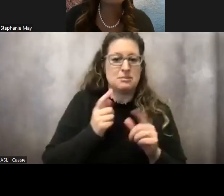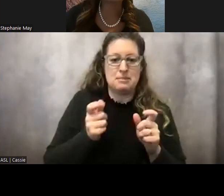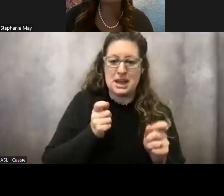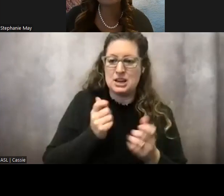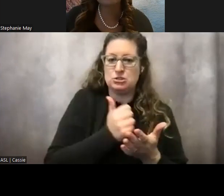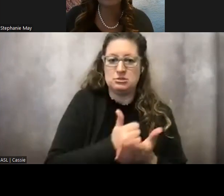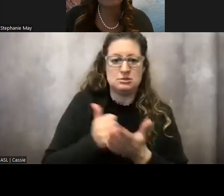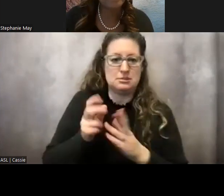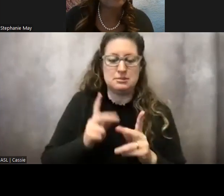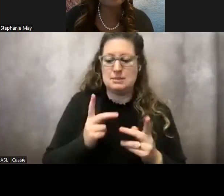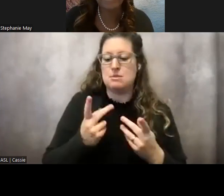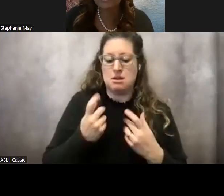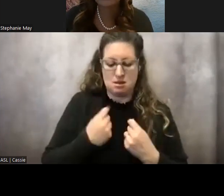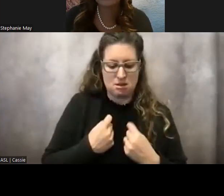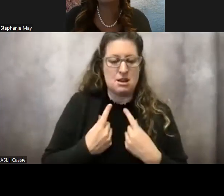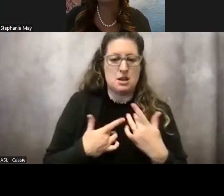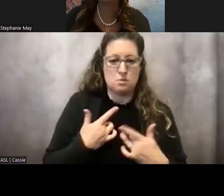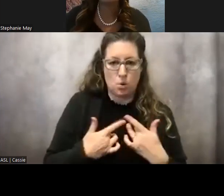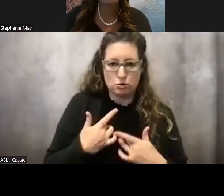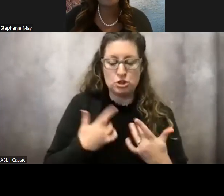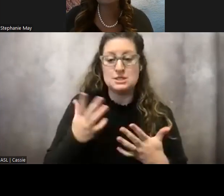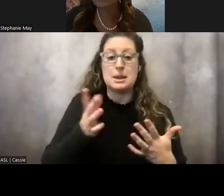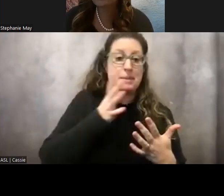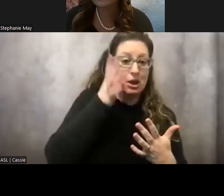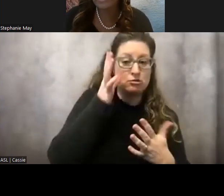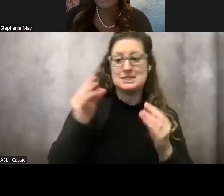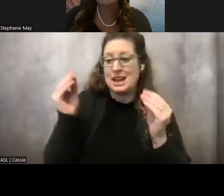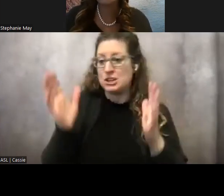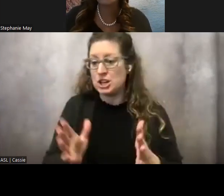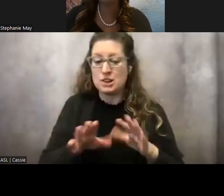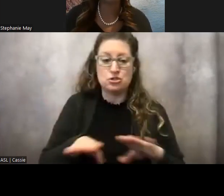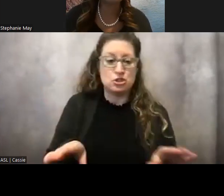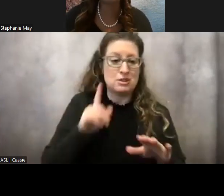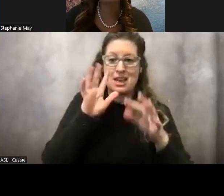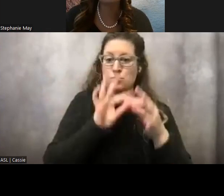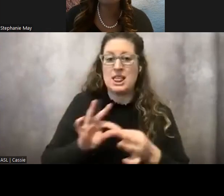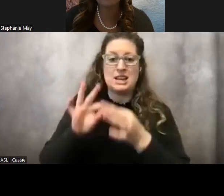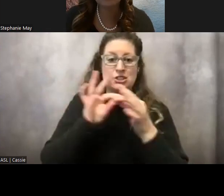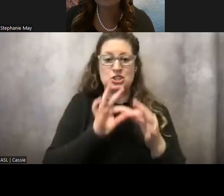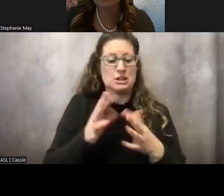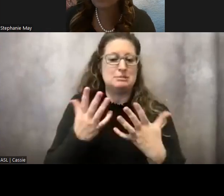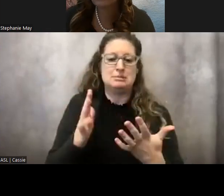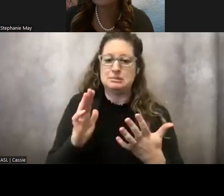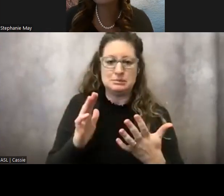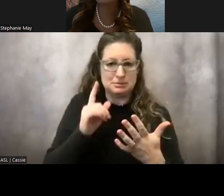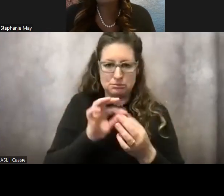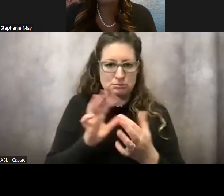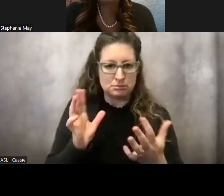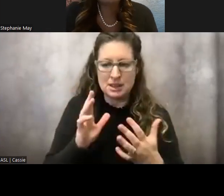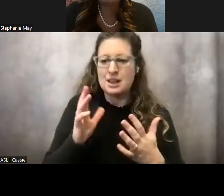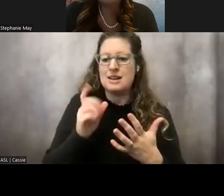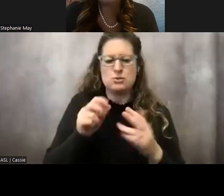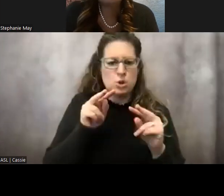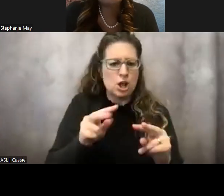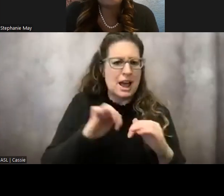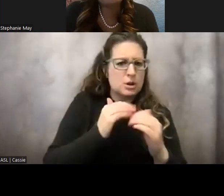and the interrelationship between parents and educators and children, and how the community views the roles and